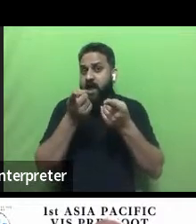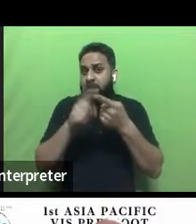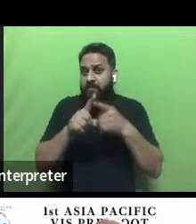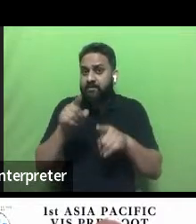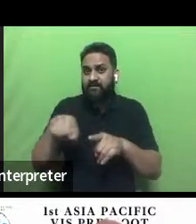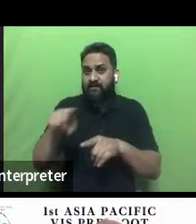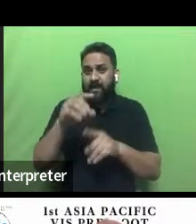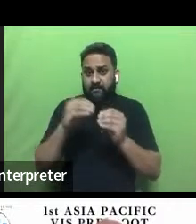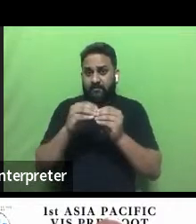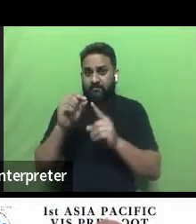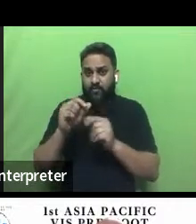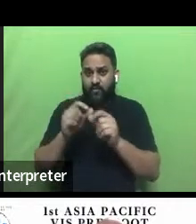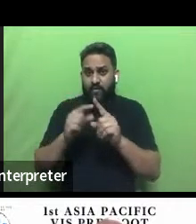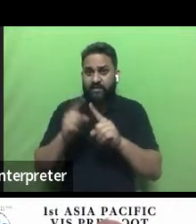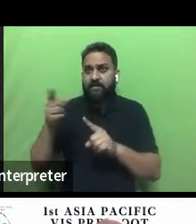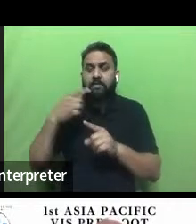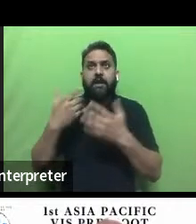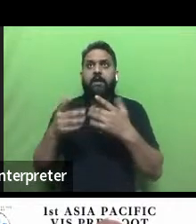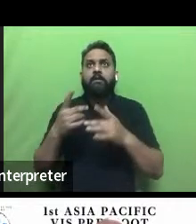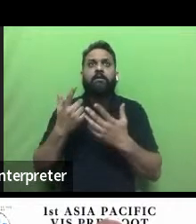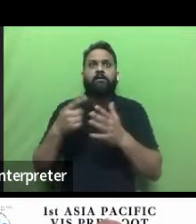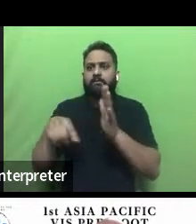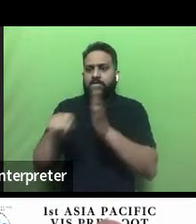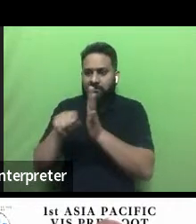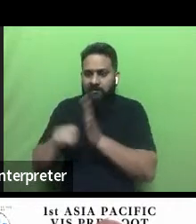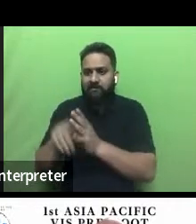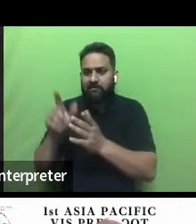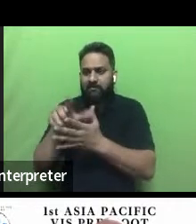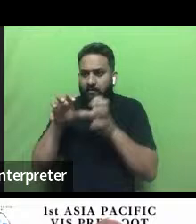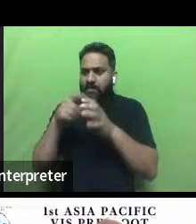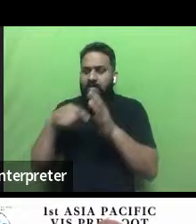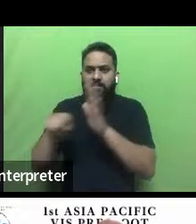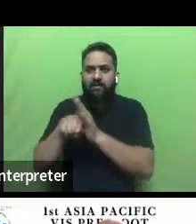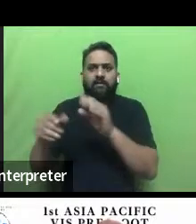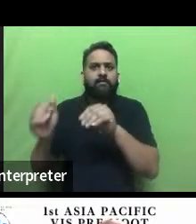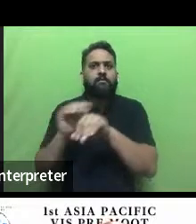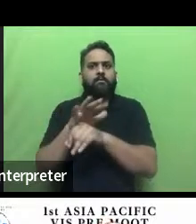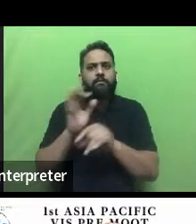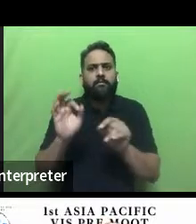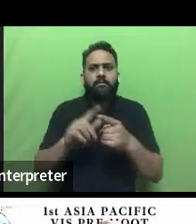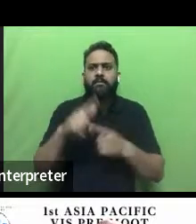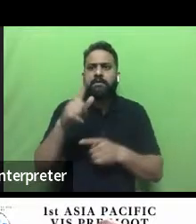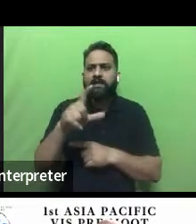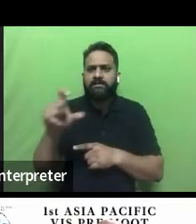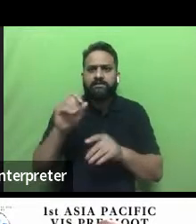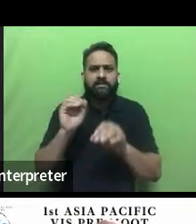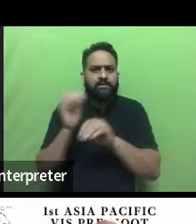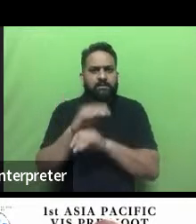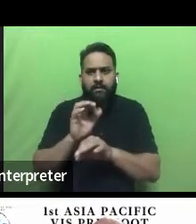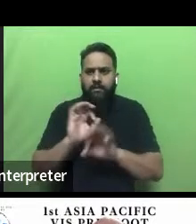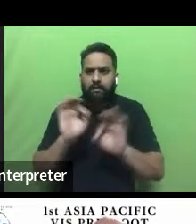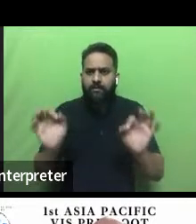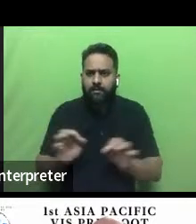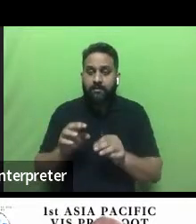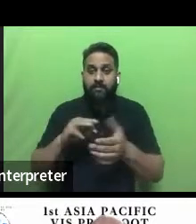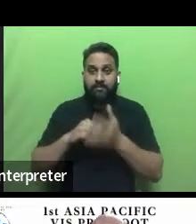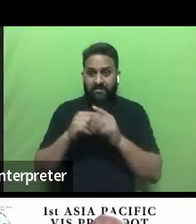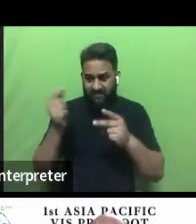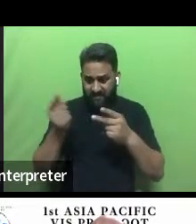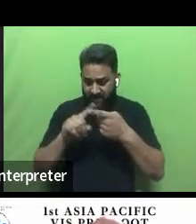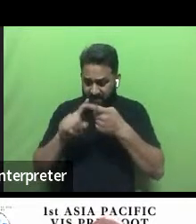Bhupati did not return a signed copy, a letter of credit was indeed open. Therefore, in all